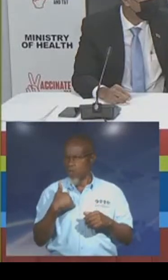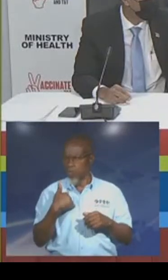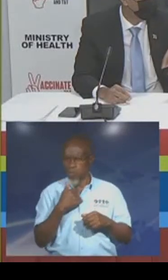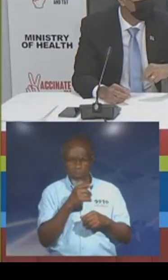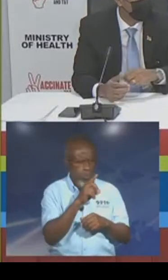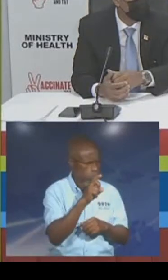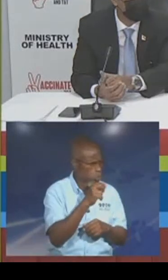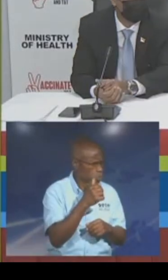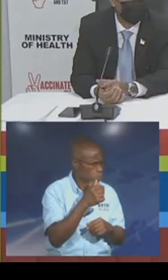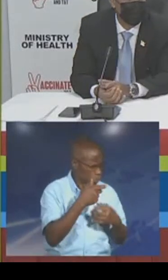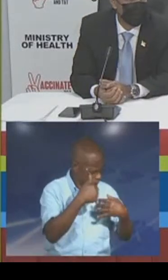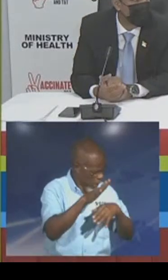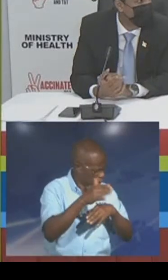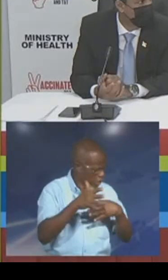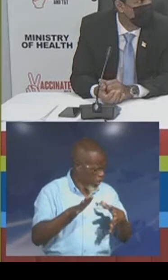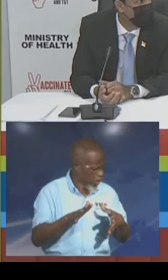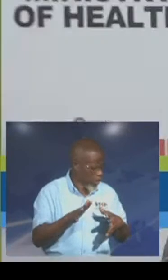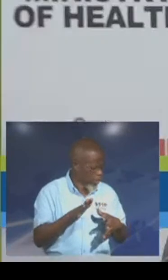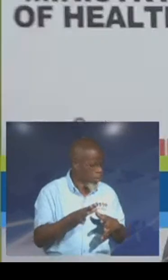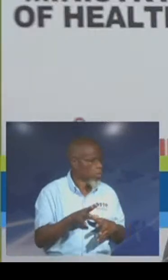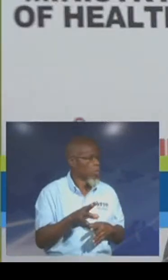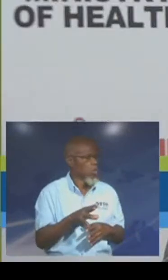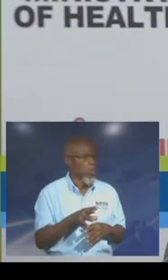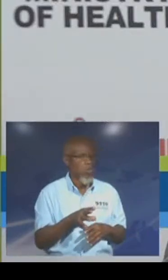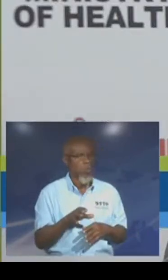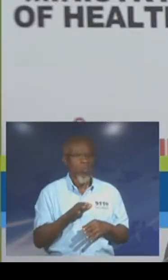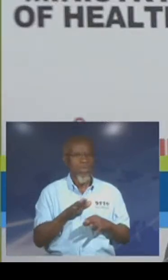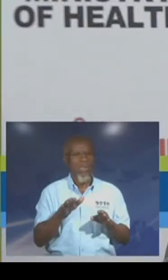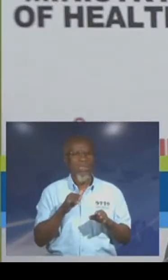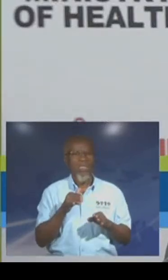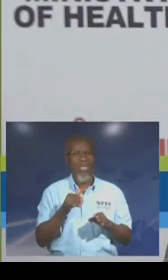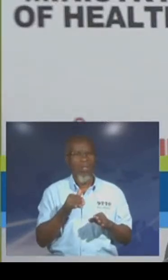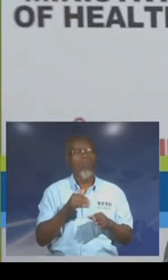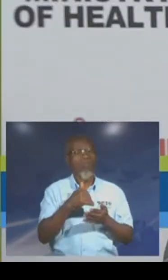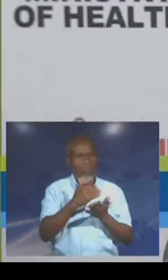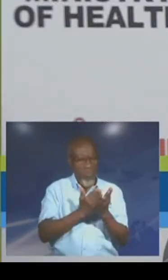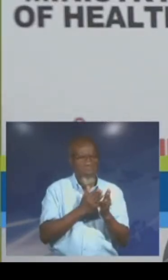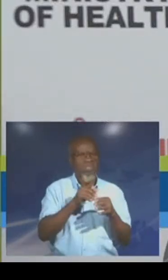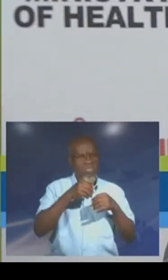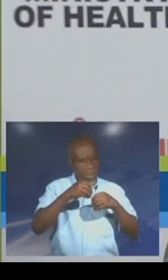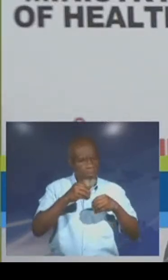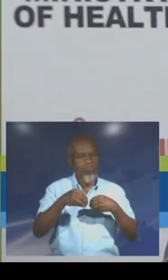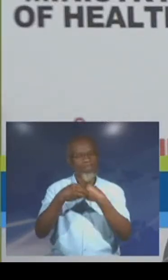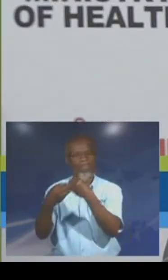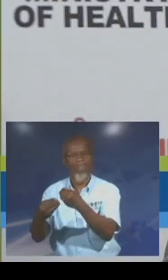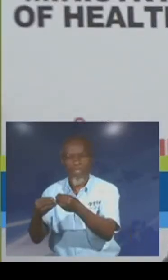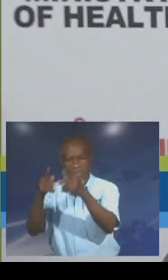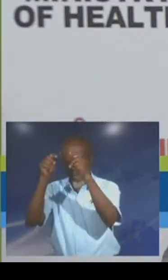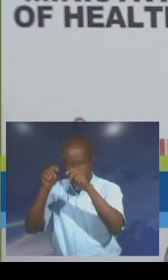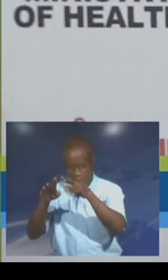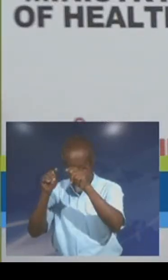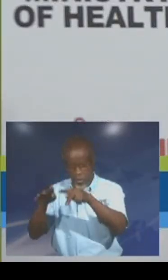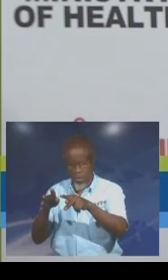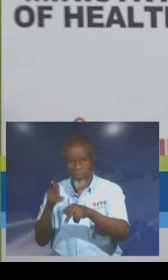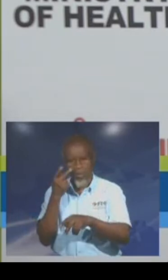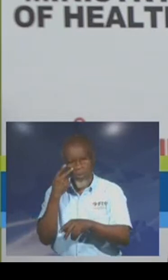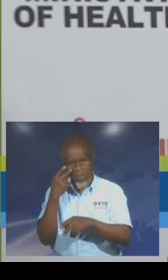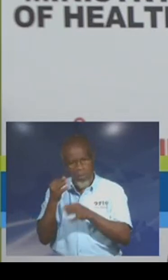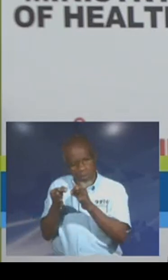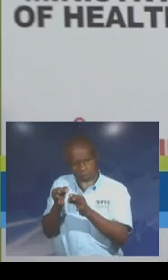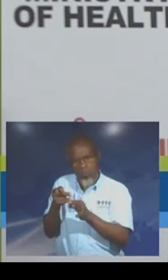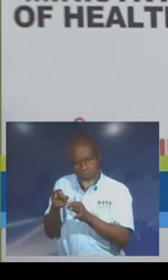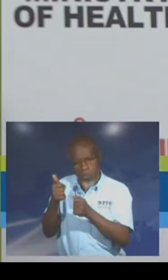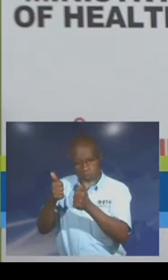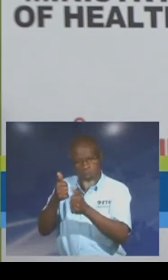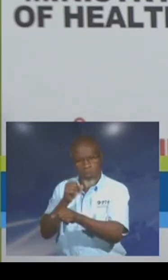sent to test the system. Yeah, we didn't have any suspected cases, but we just sent some to test the system. In addition, PAHO is